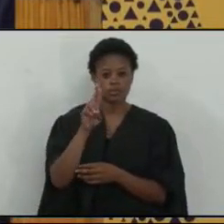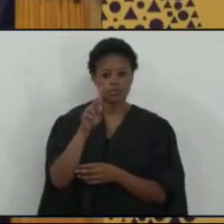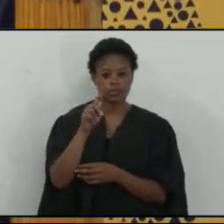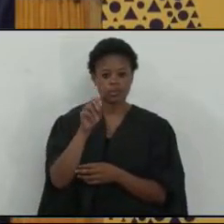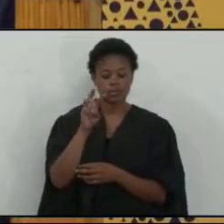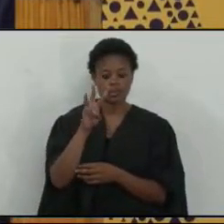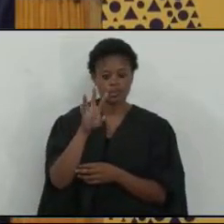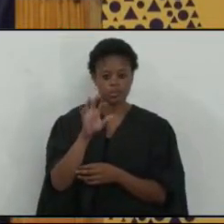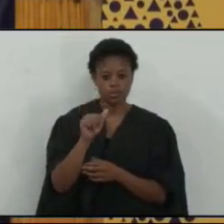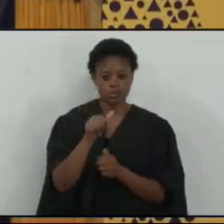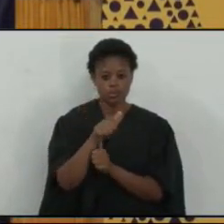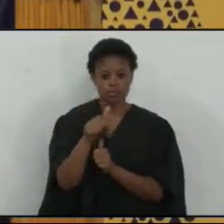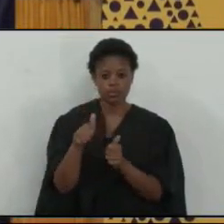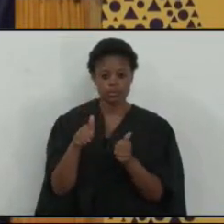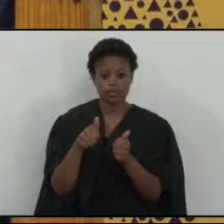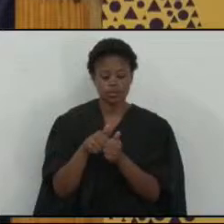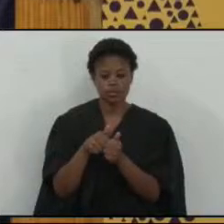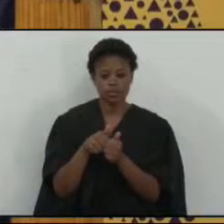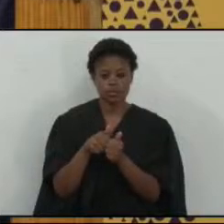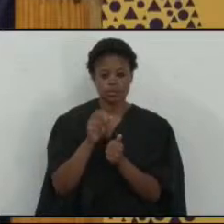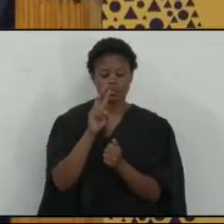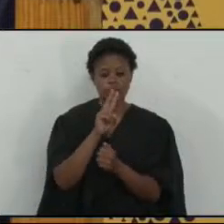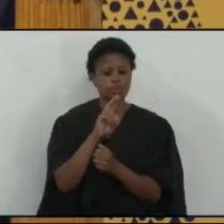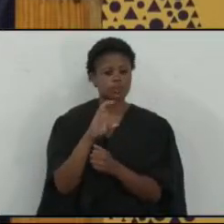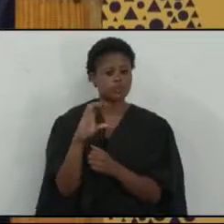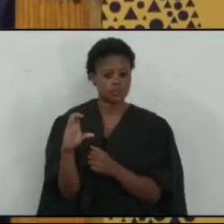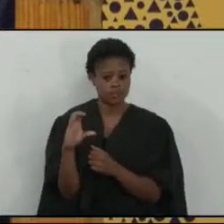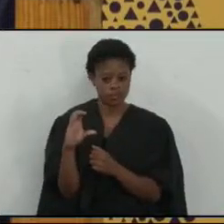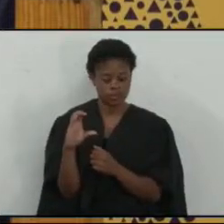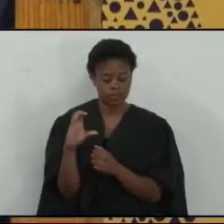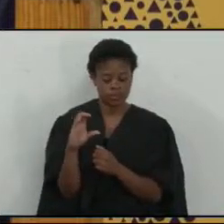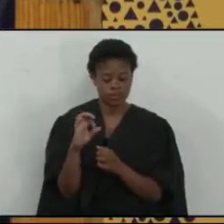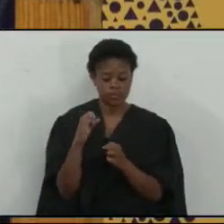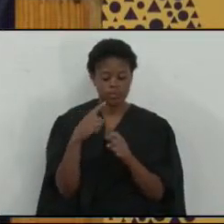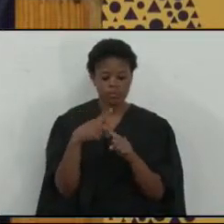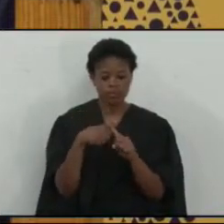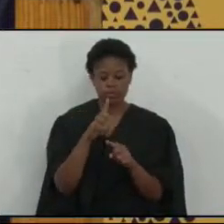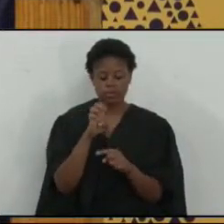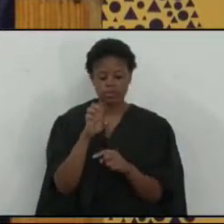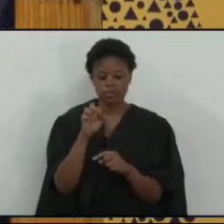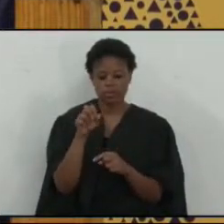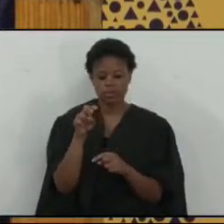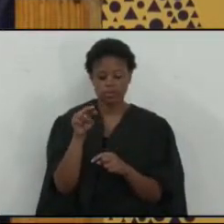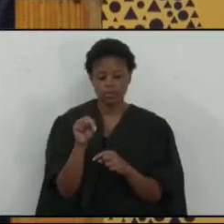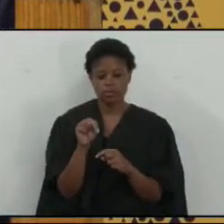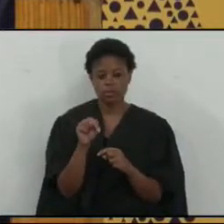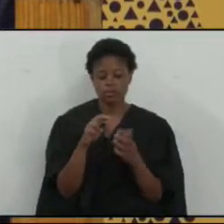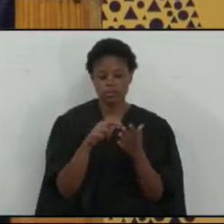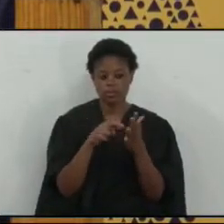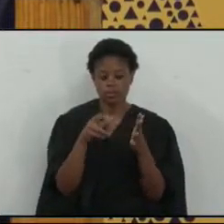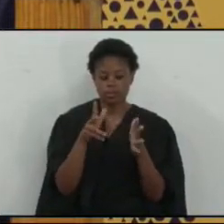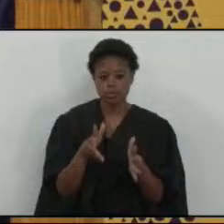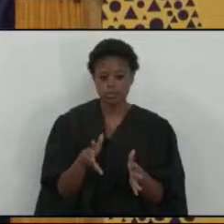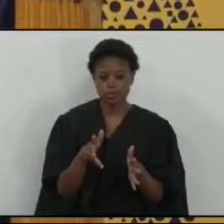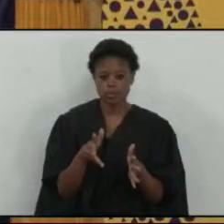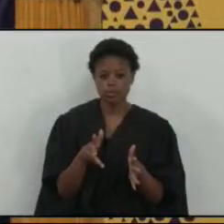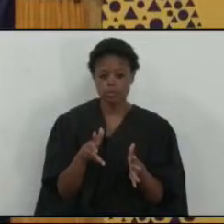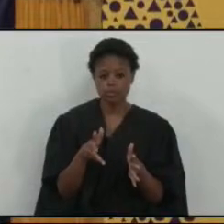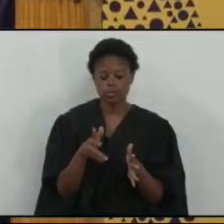Mutwa, Deputy Vice Chancellors, Executive Deans, Registrar,